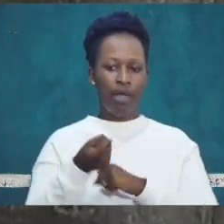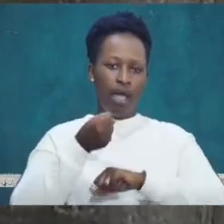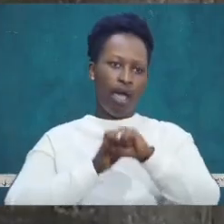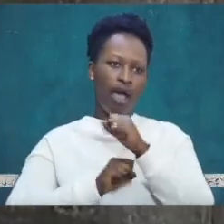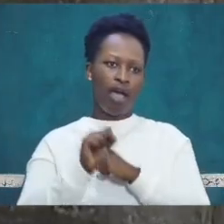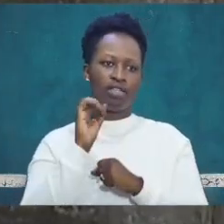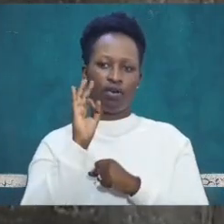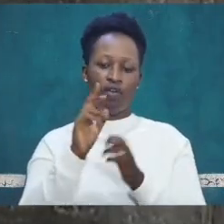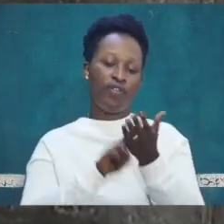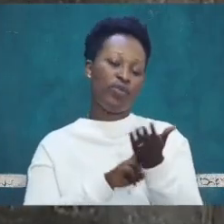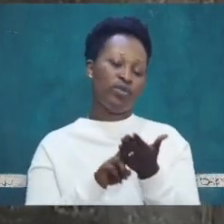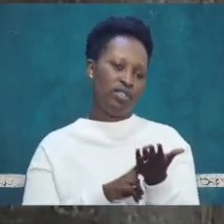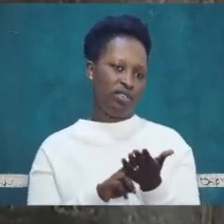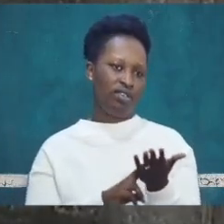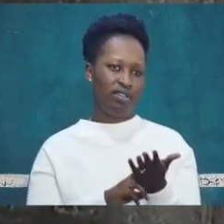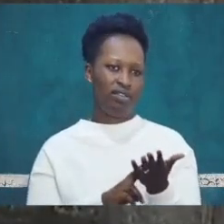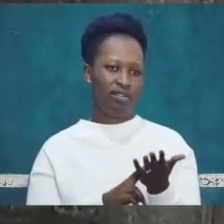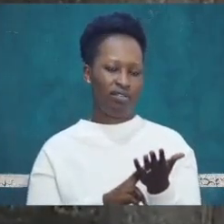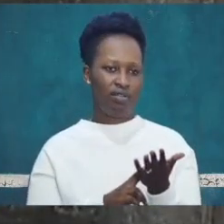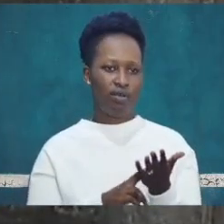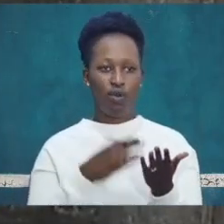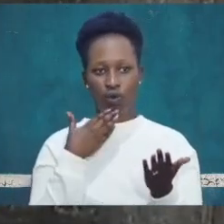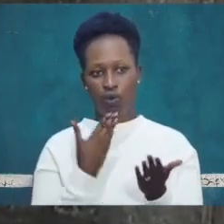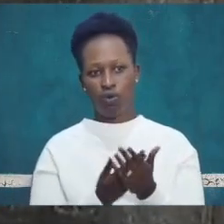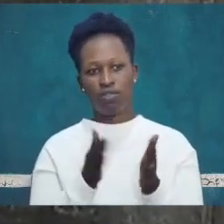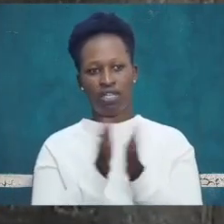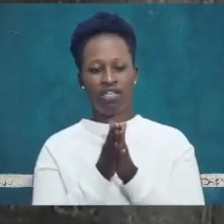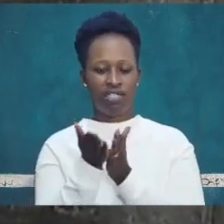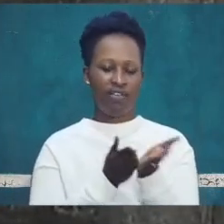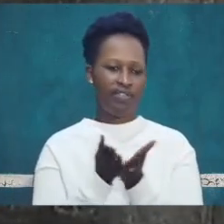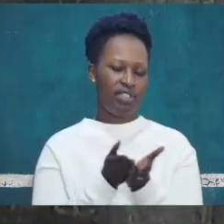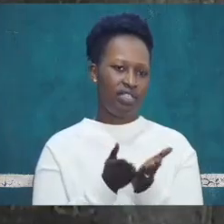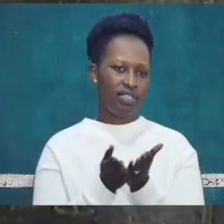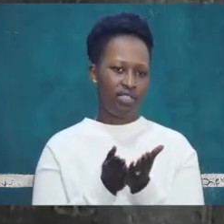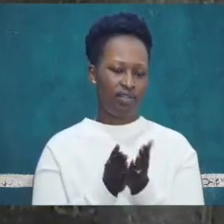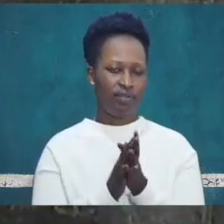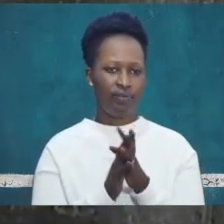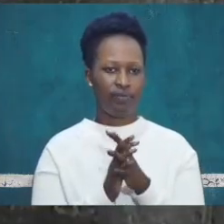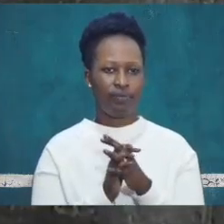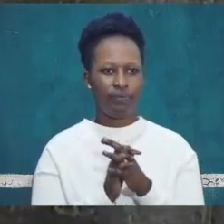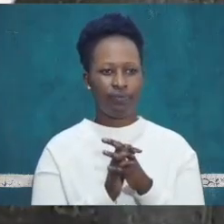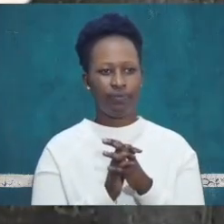of using goods and services,